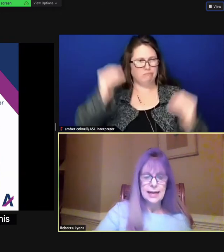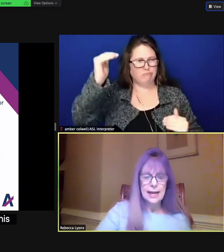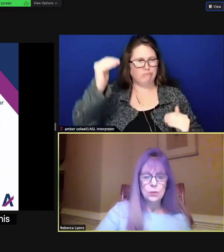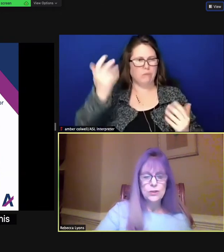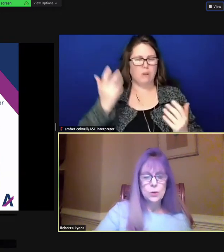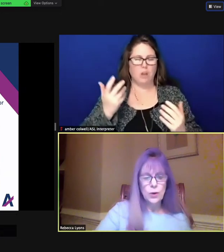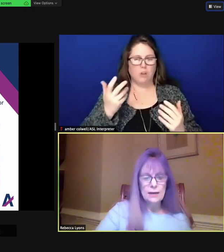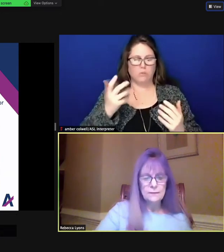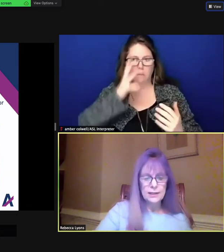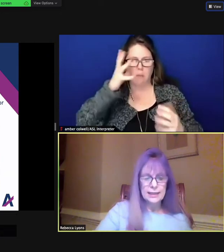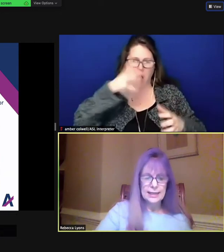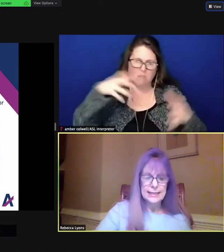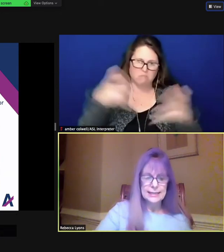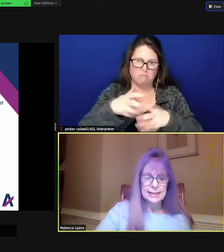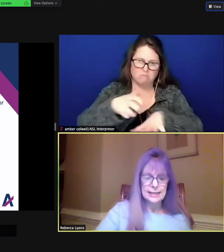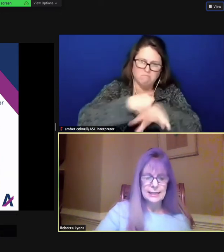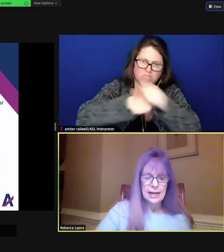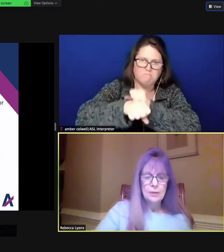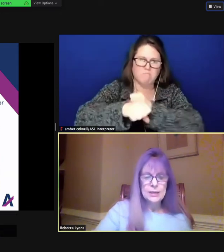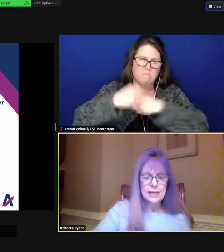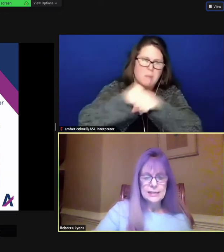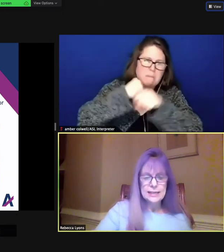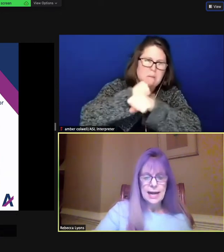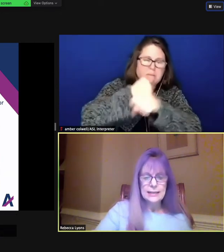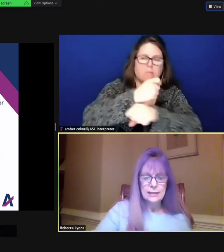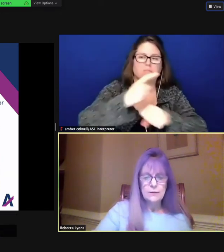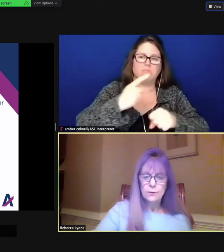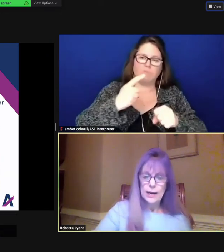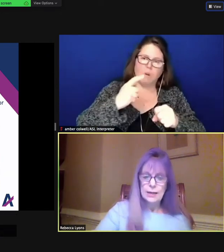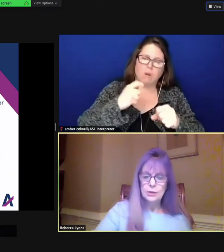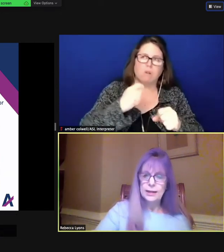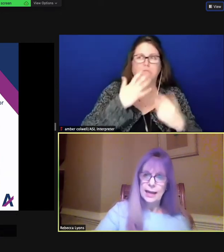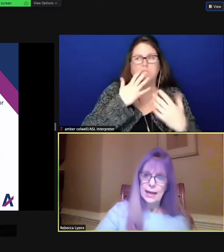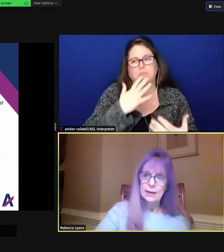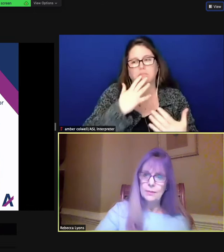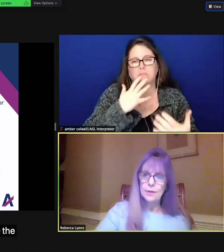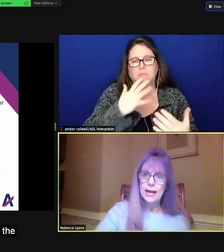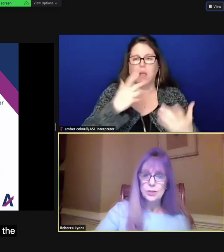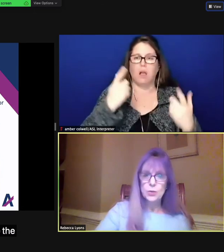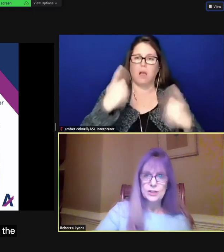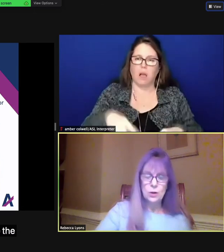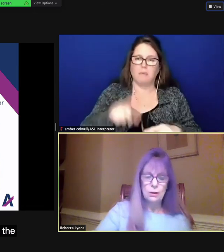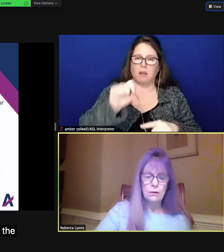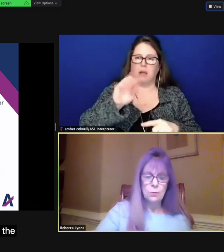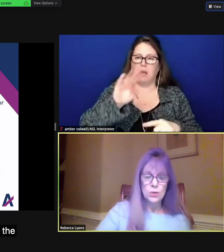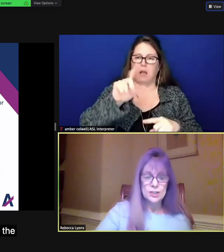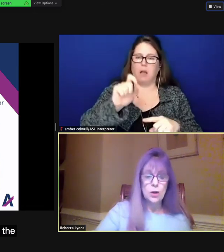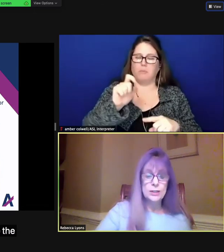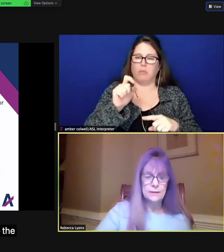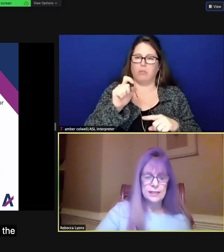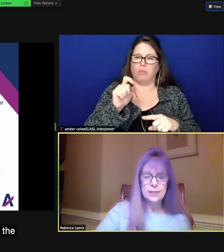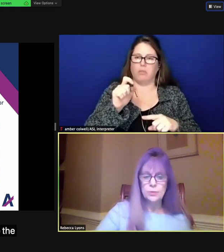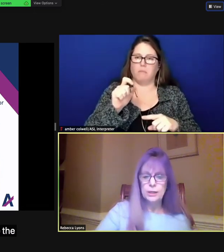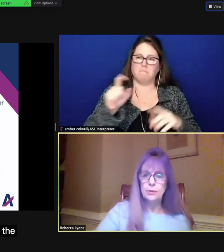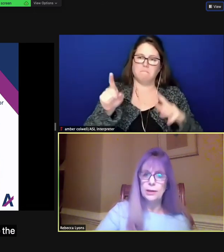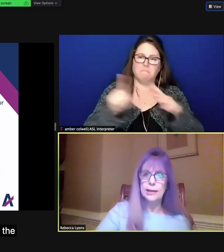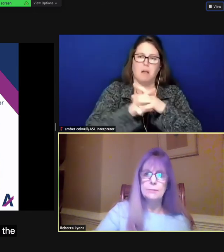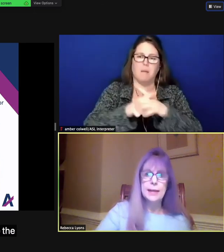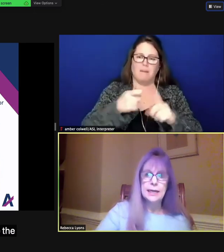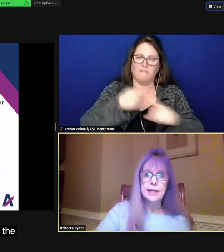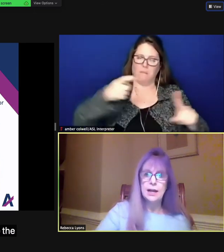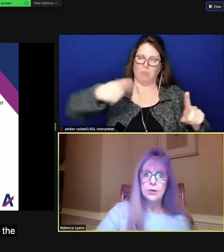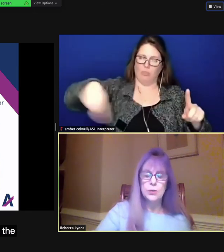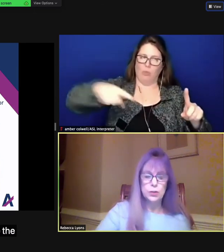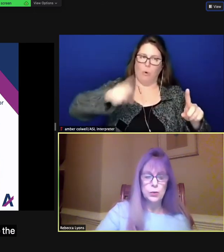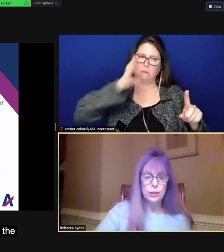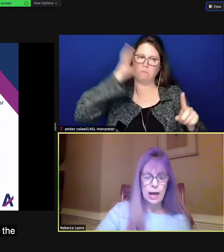disabilities. And we're so grateful that they did, because the idea for ABLE came as a result of these people and